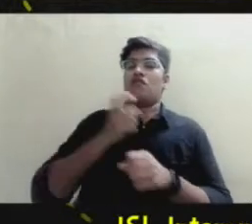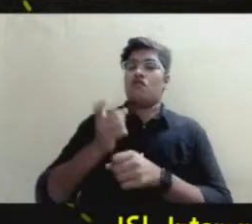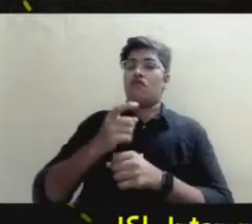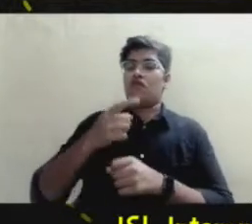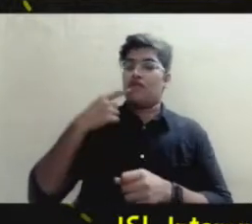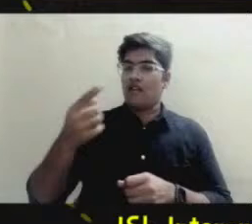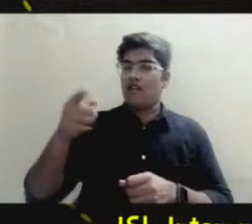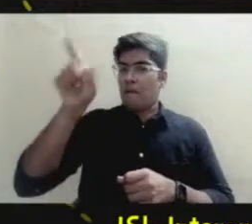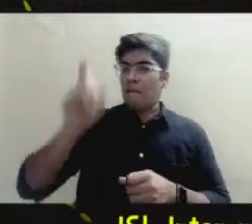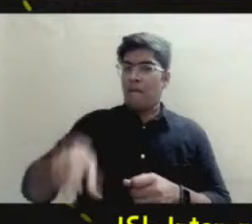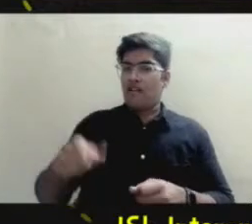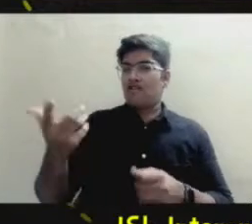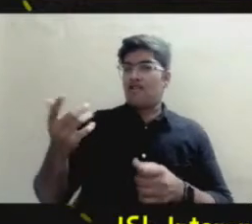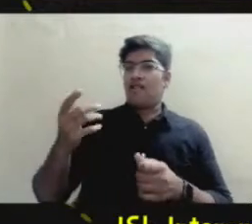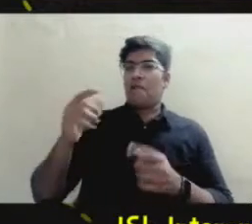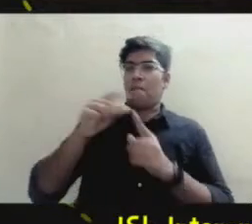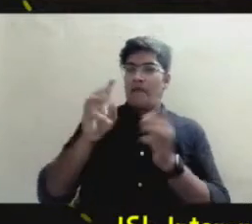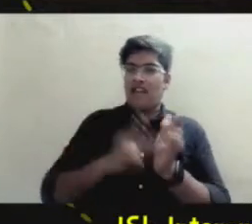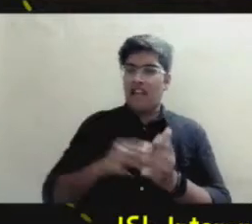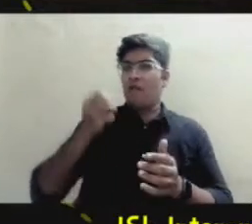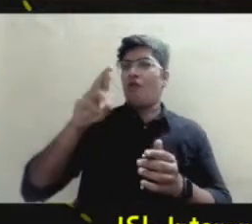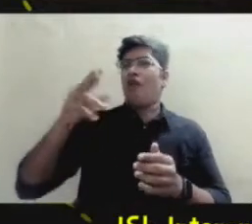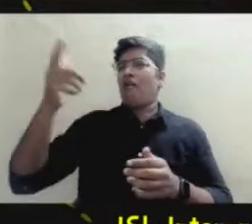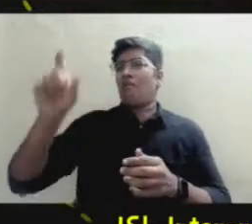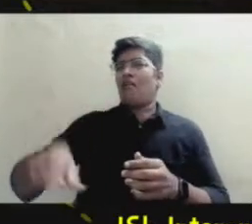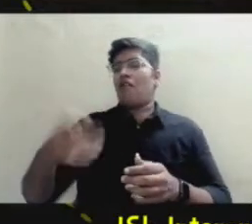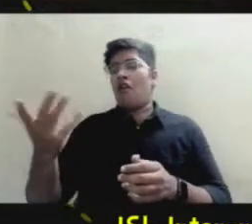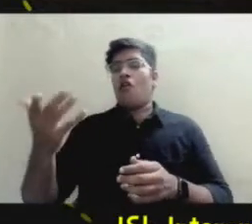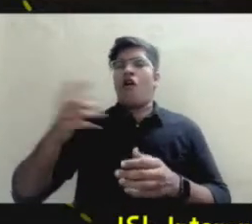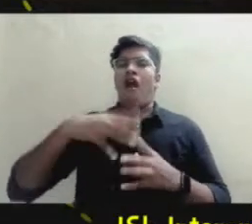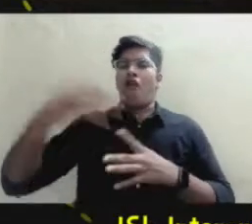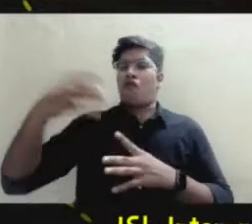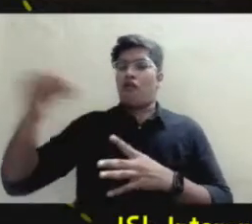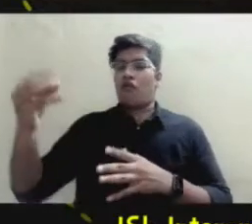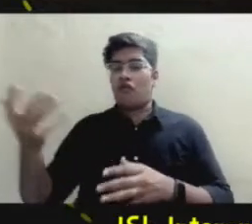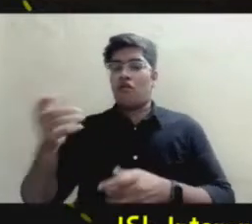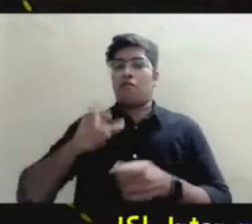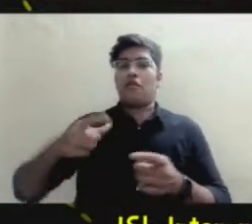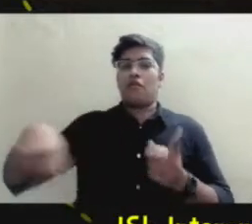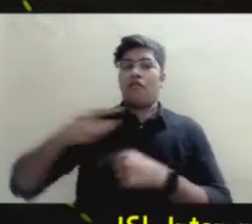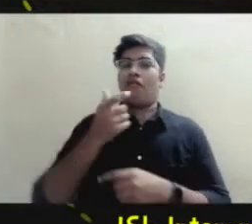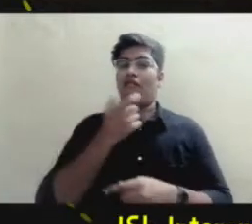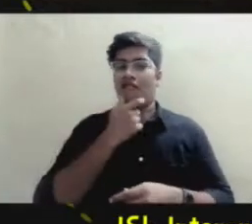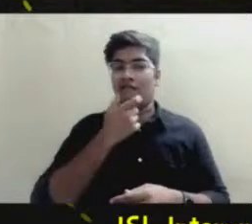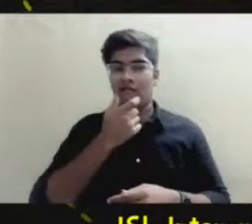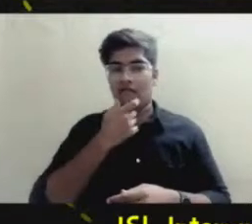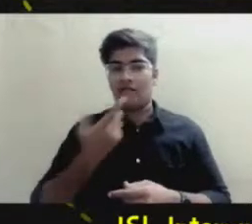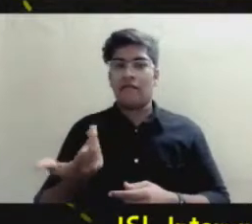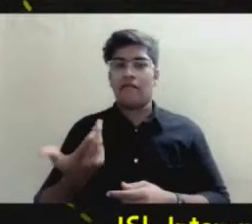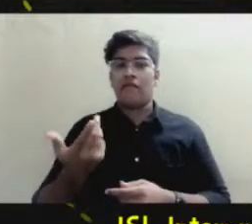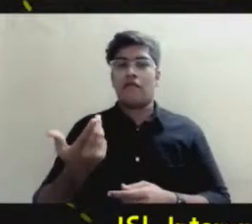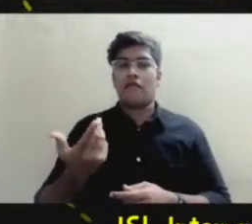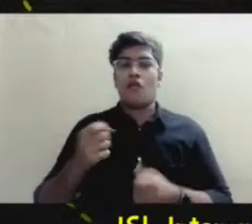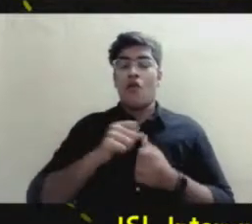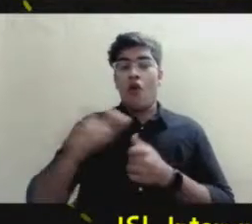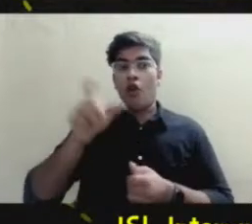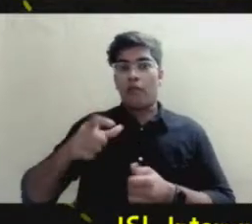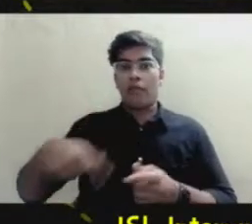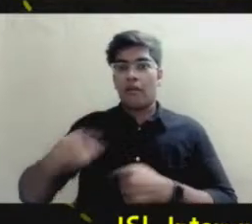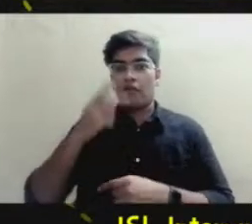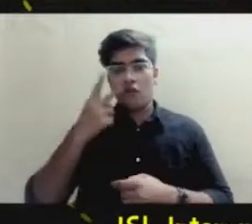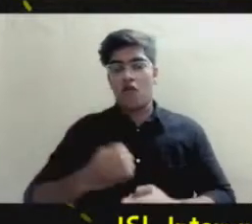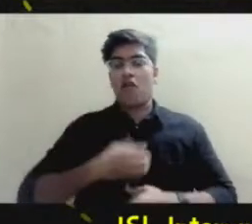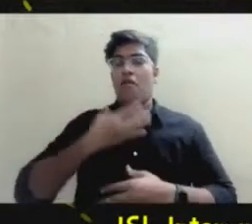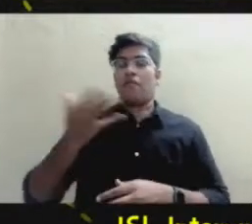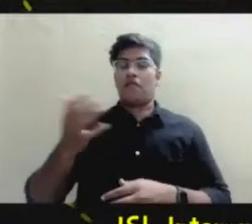And I was like, oh my God. Now this one, the audience was laughing and they were red with pleasure. So something